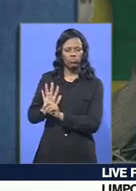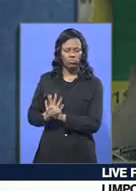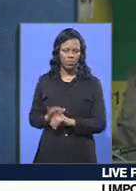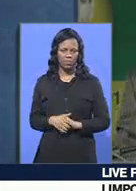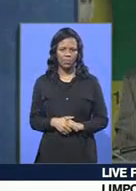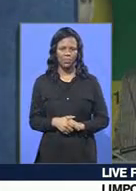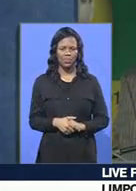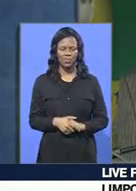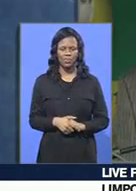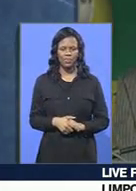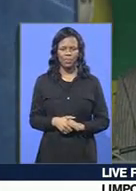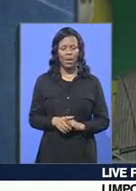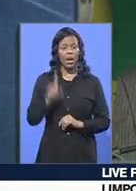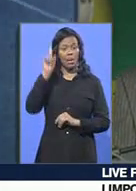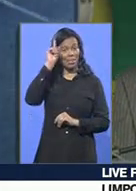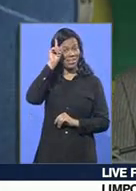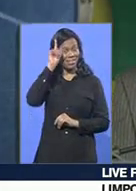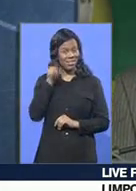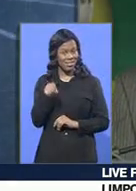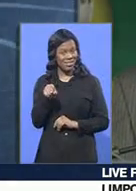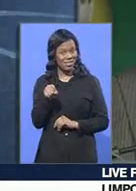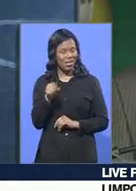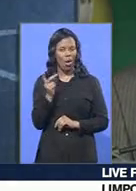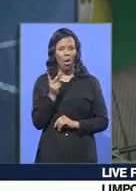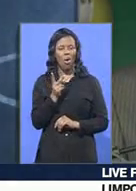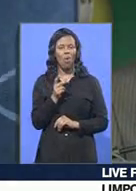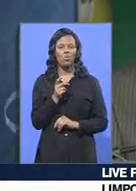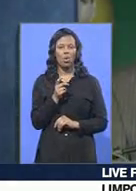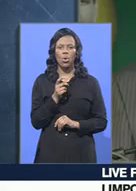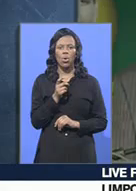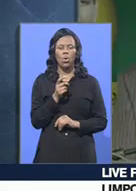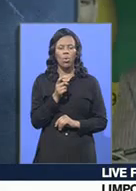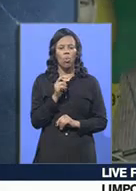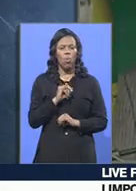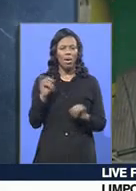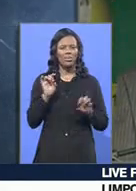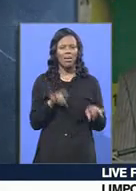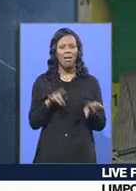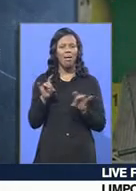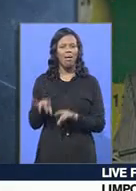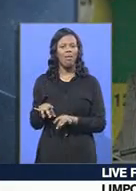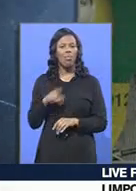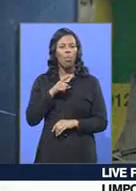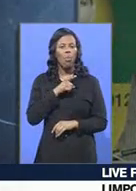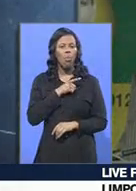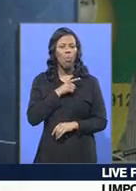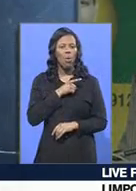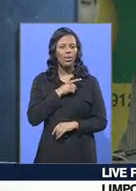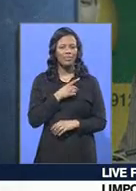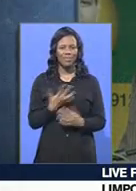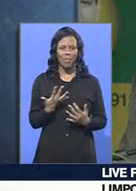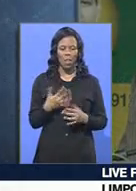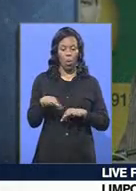Madiba also had to contend with the fact that his